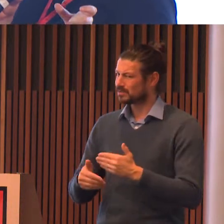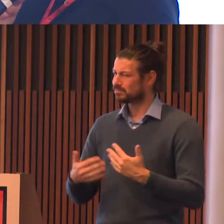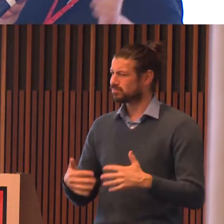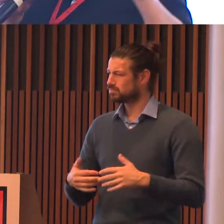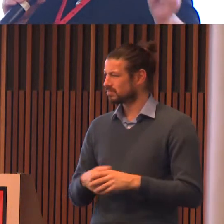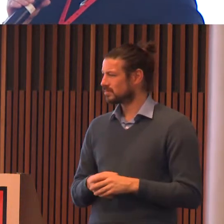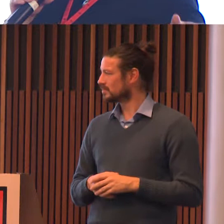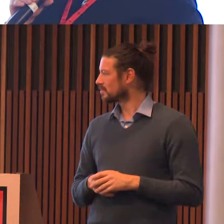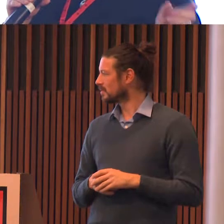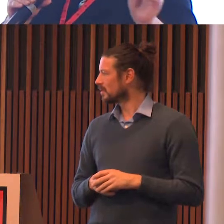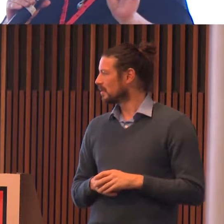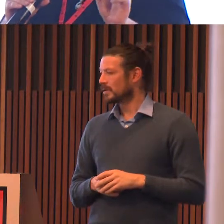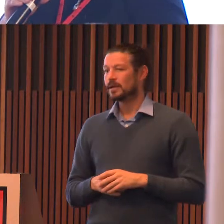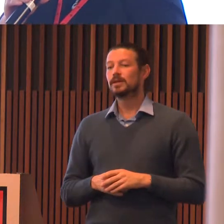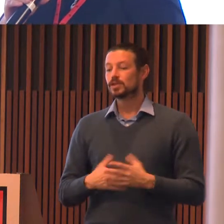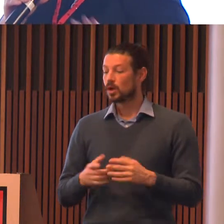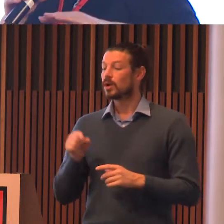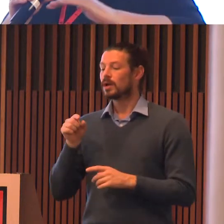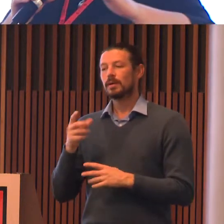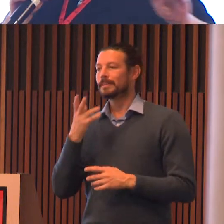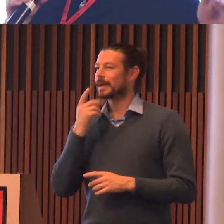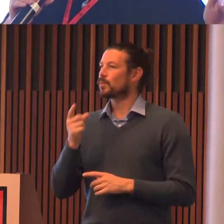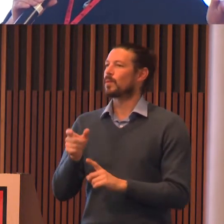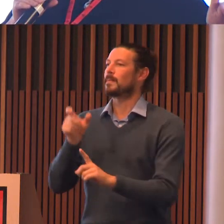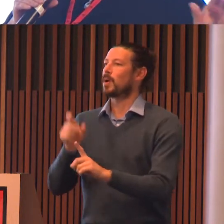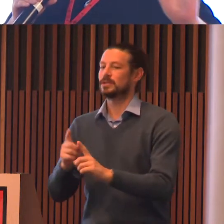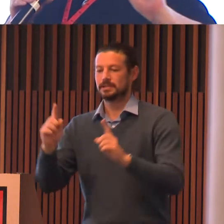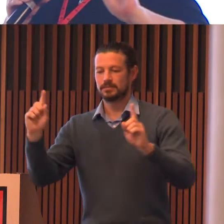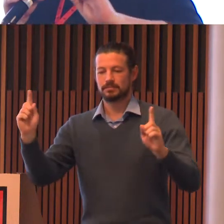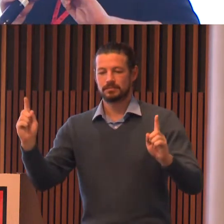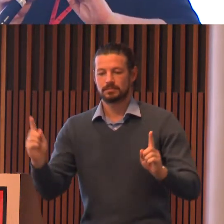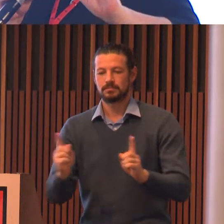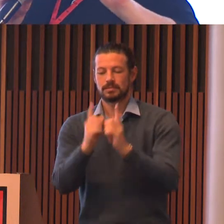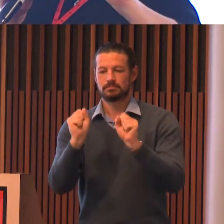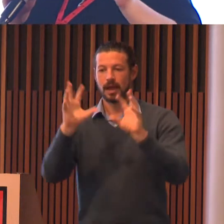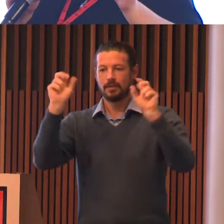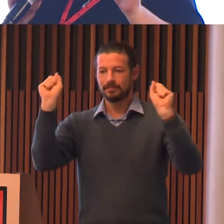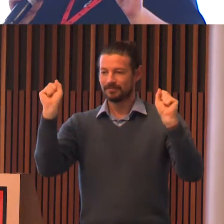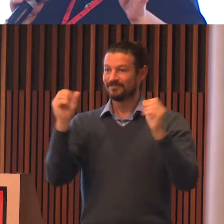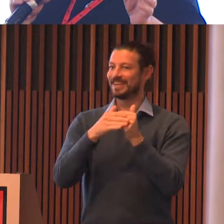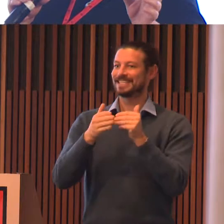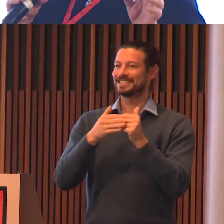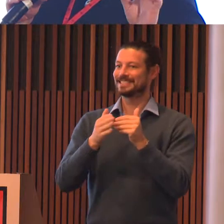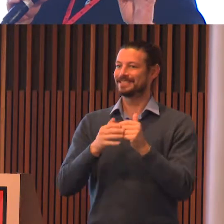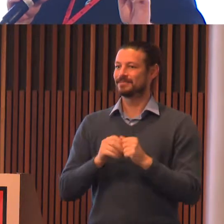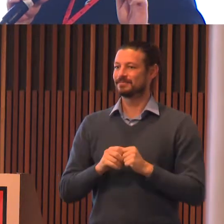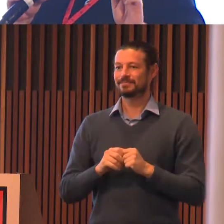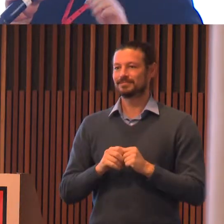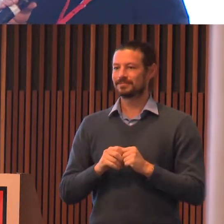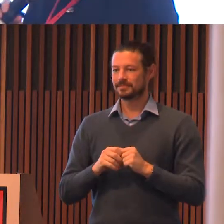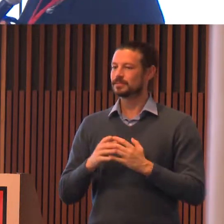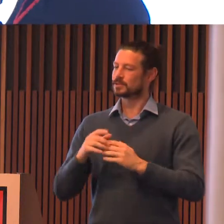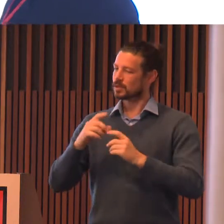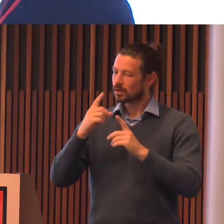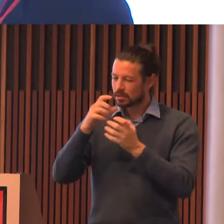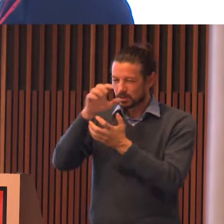individual advocacy, where one person meets with another person and magic happens, is a very complex